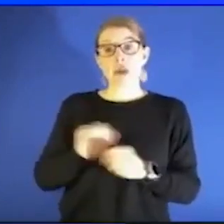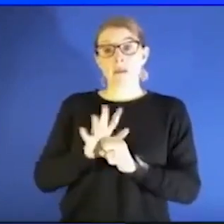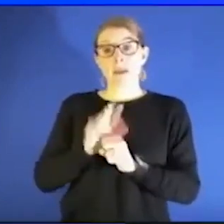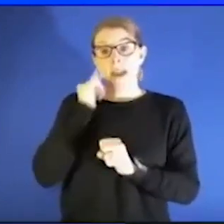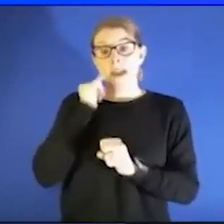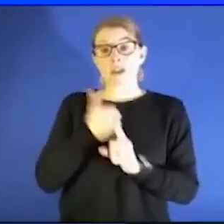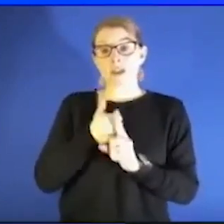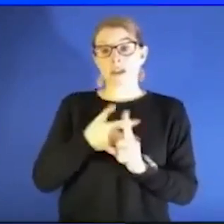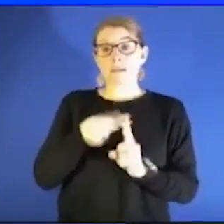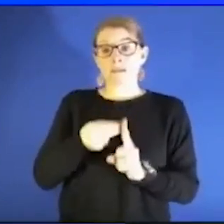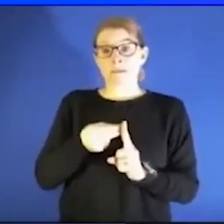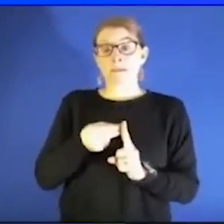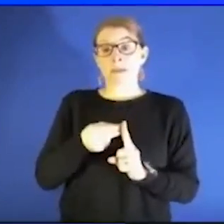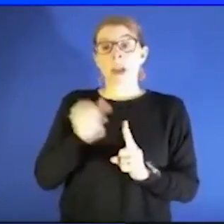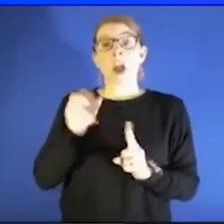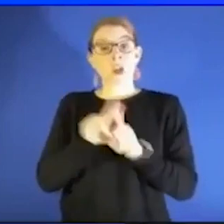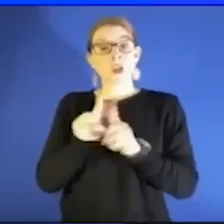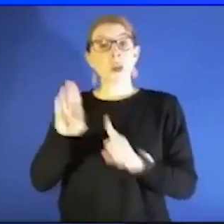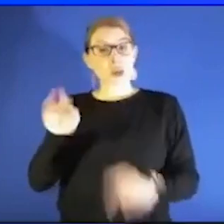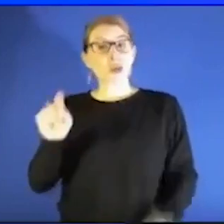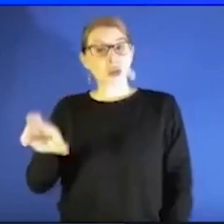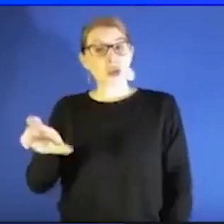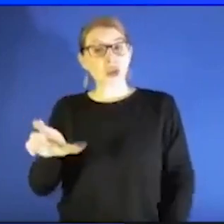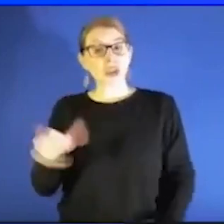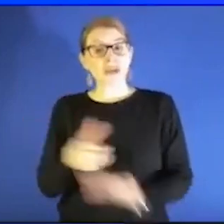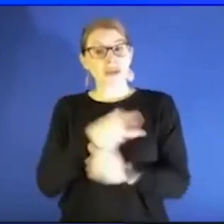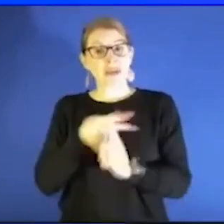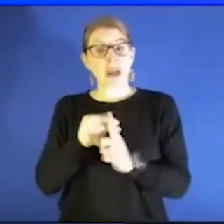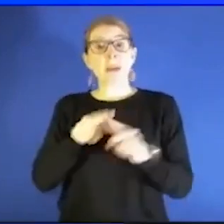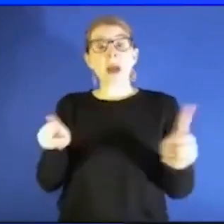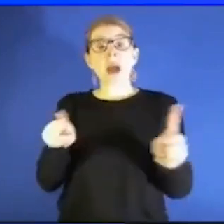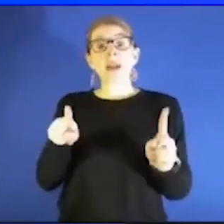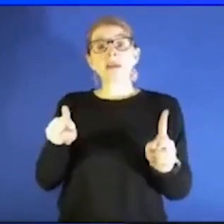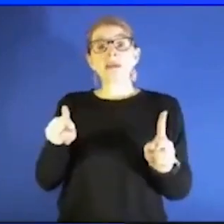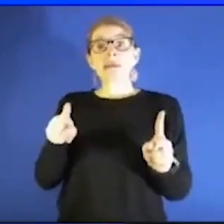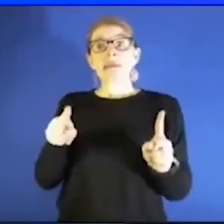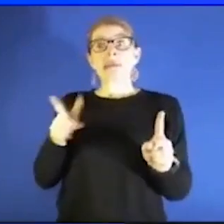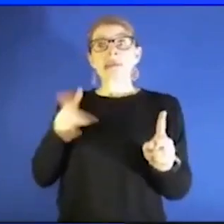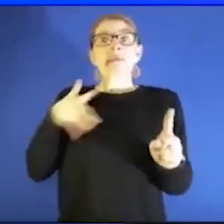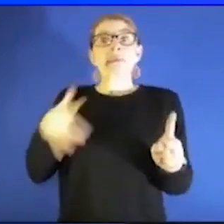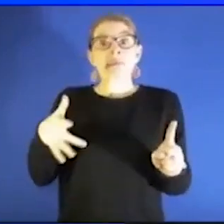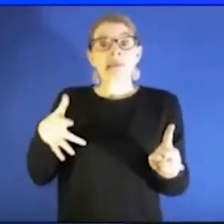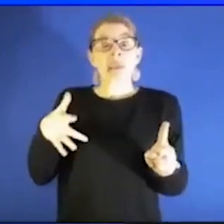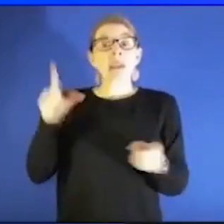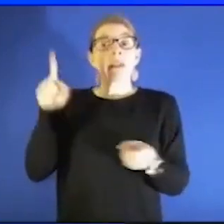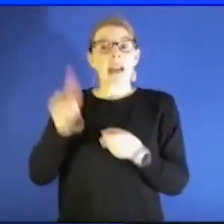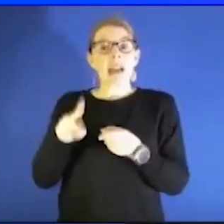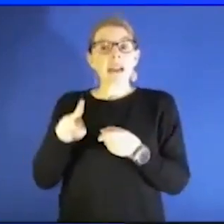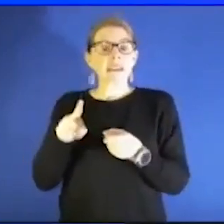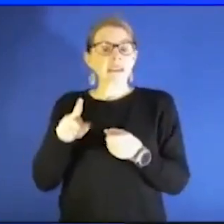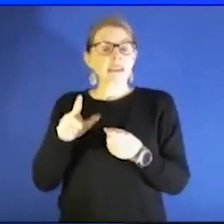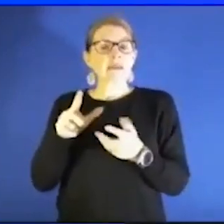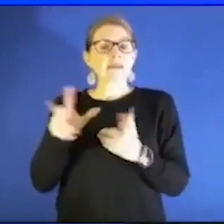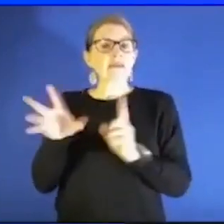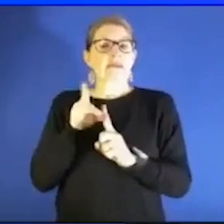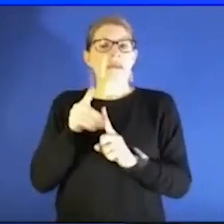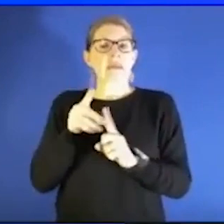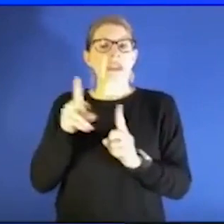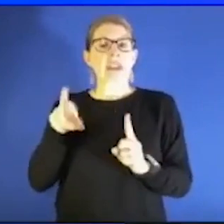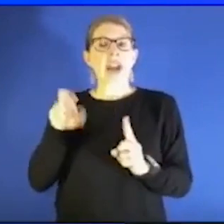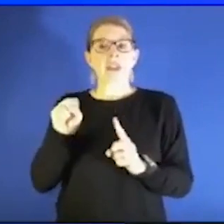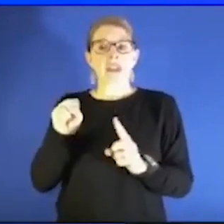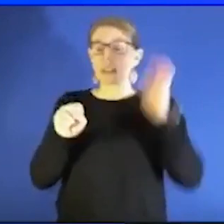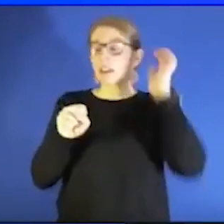boosted. But the chances are less, and the chance of it being a much milder disease is much